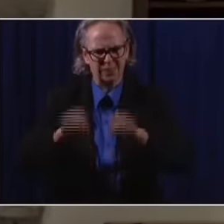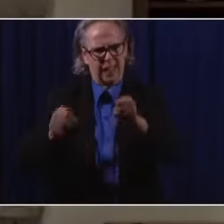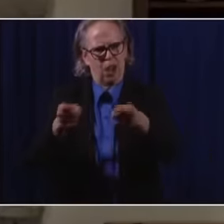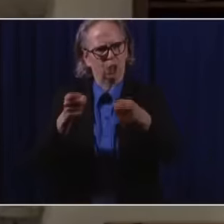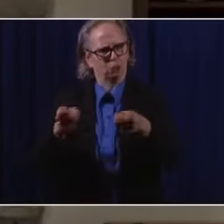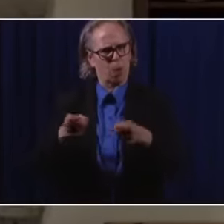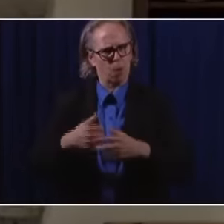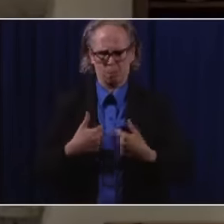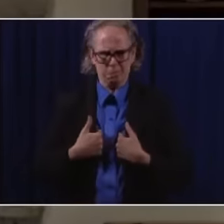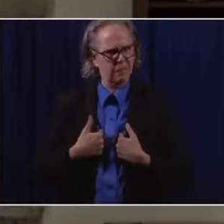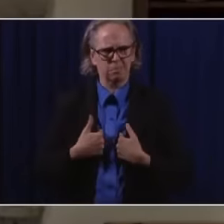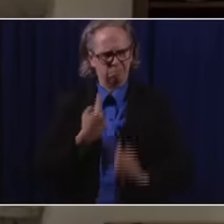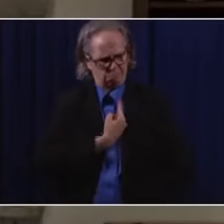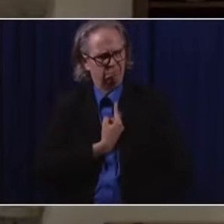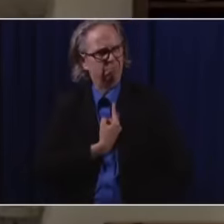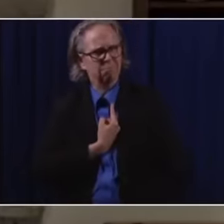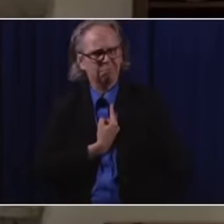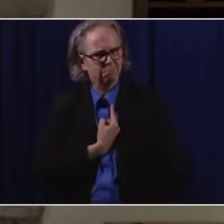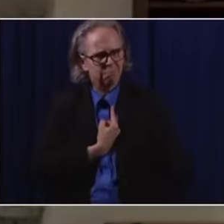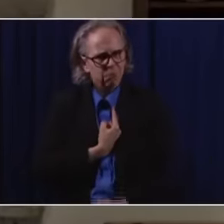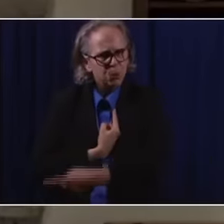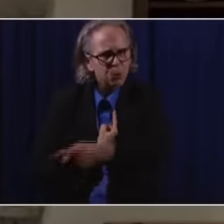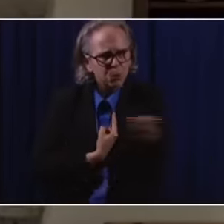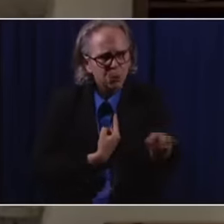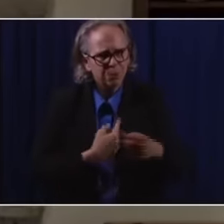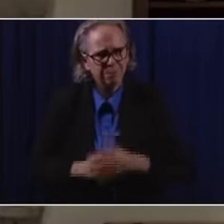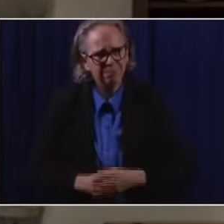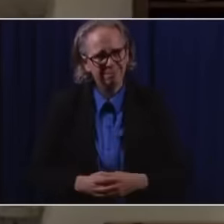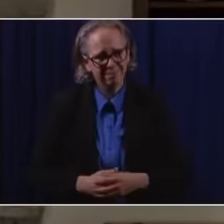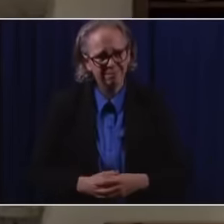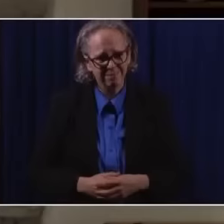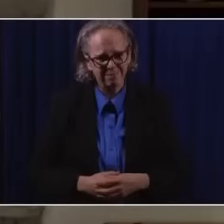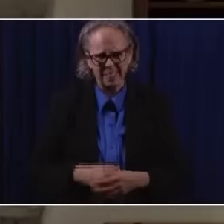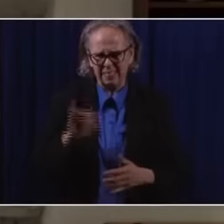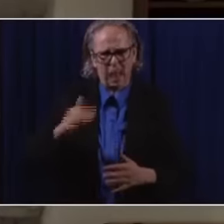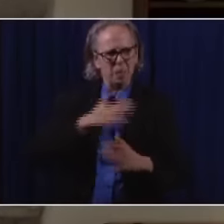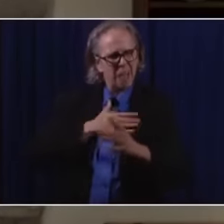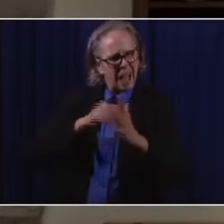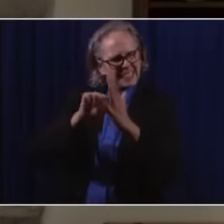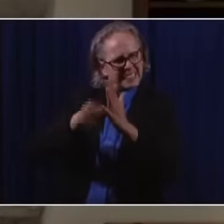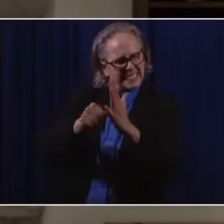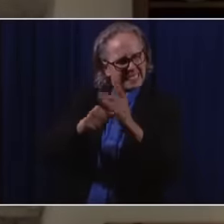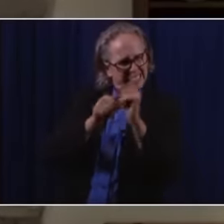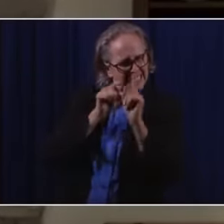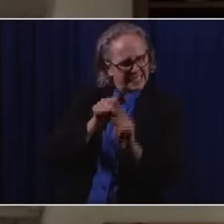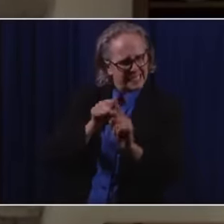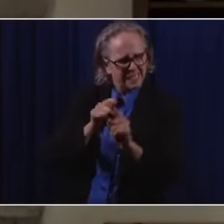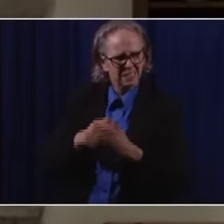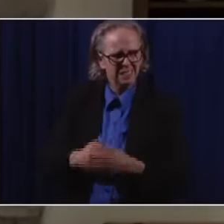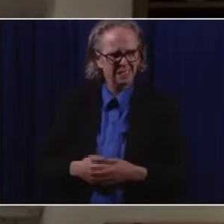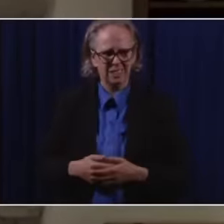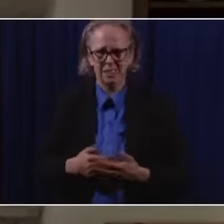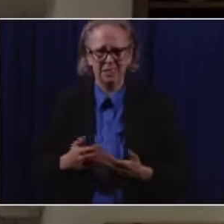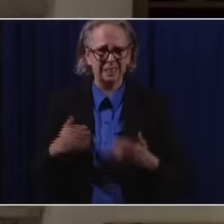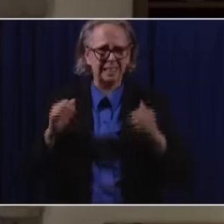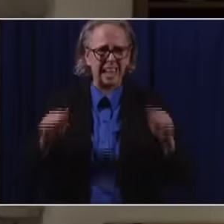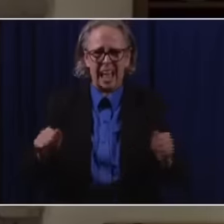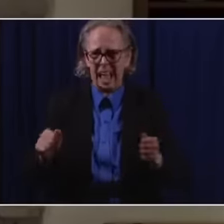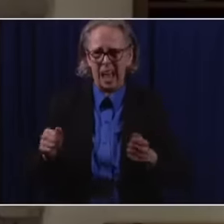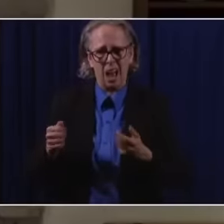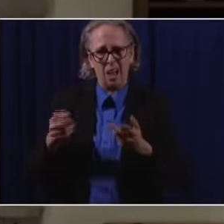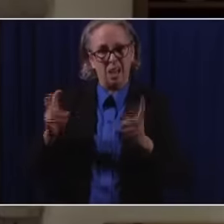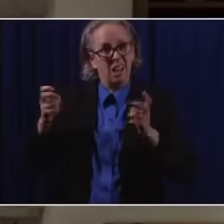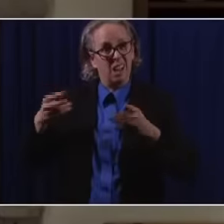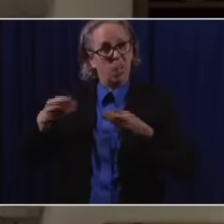started was simply that there's a lot at stake as we see this spread. And we're already seeing schools